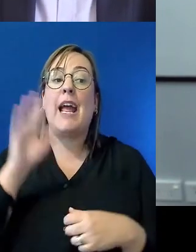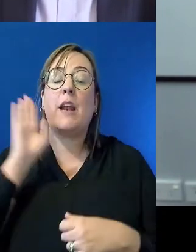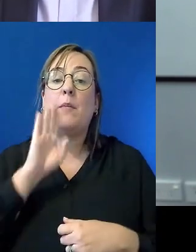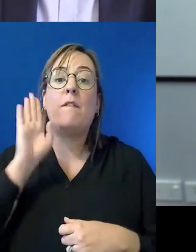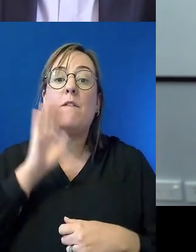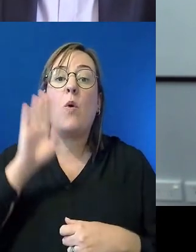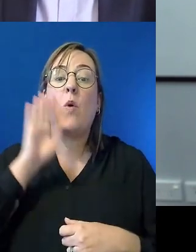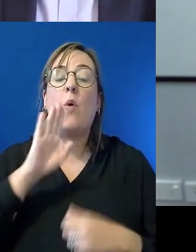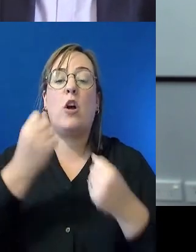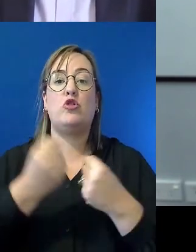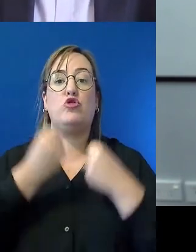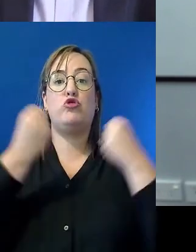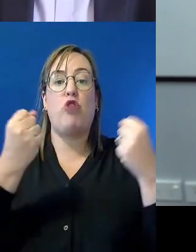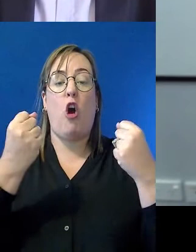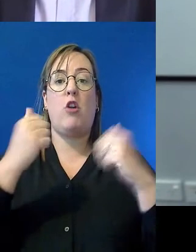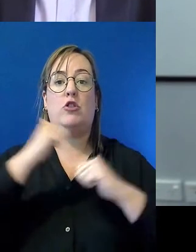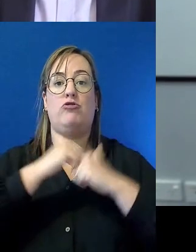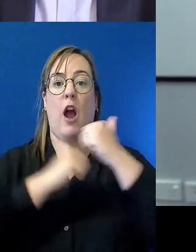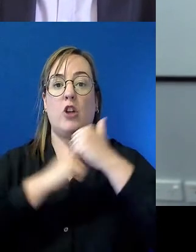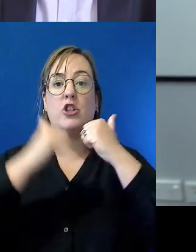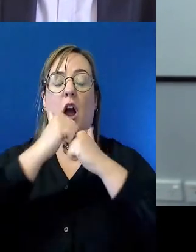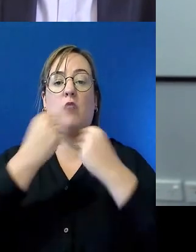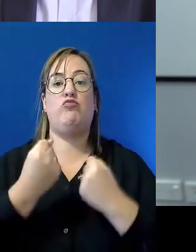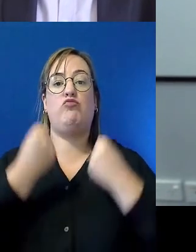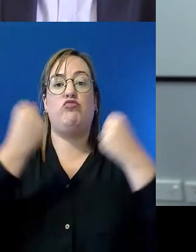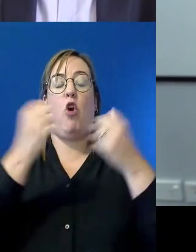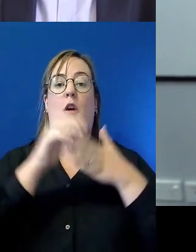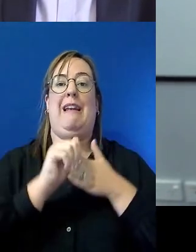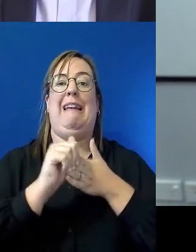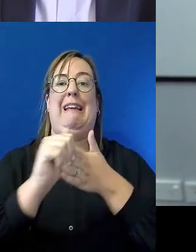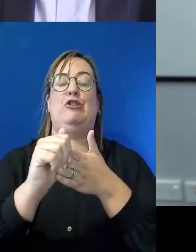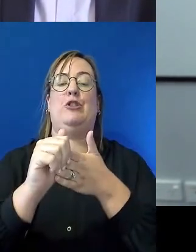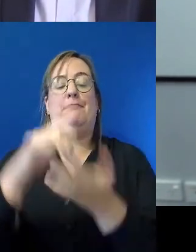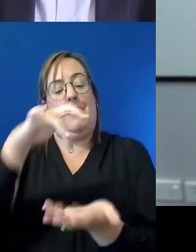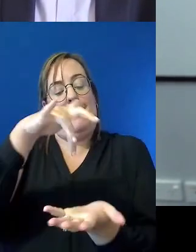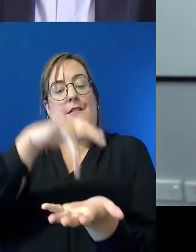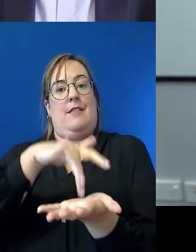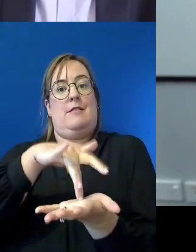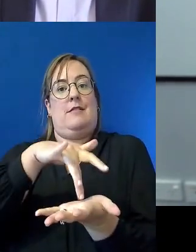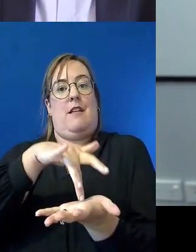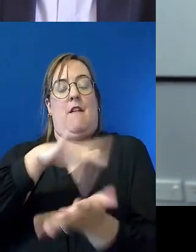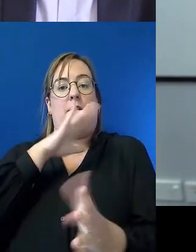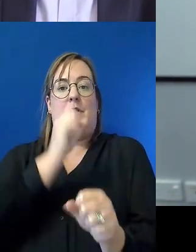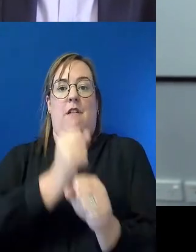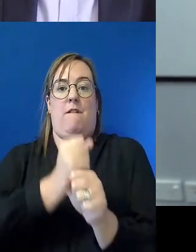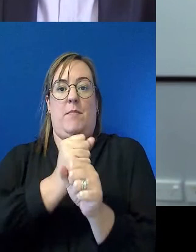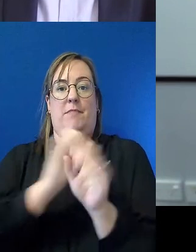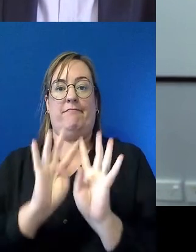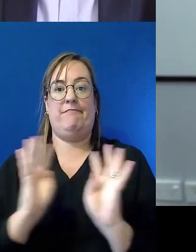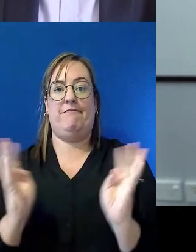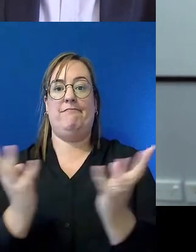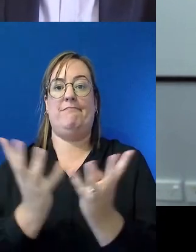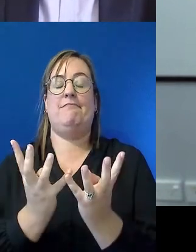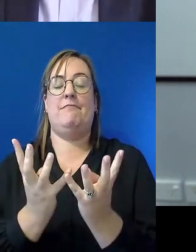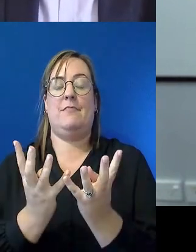strong infrastructure, strong leadership at the centre of government, an organisation that has internal